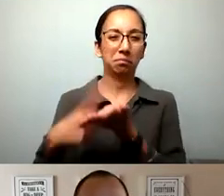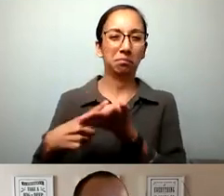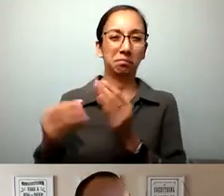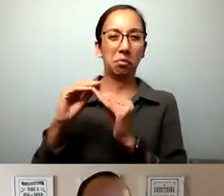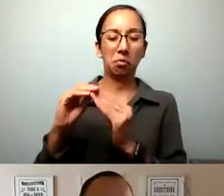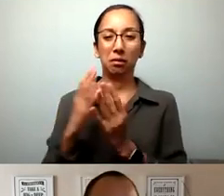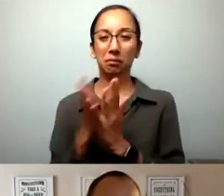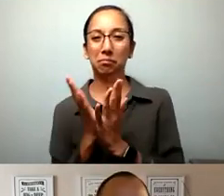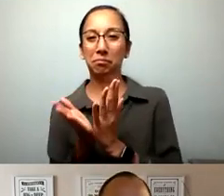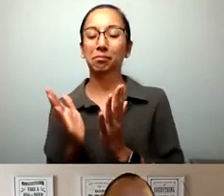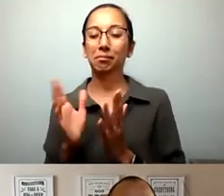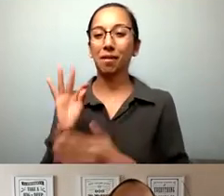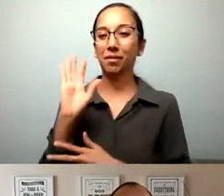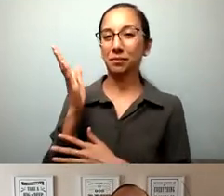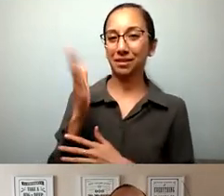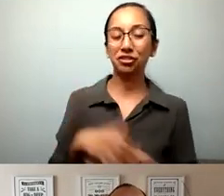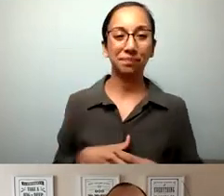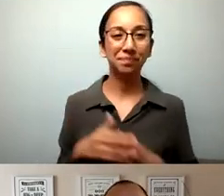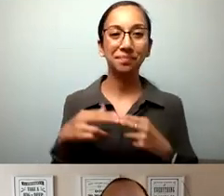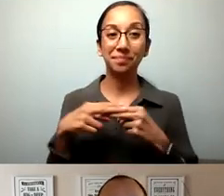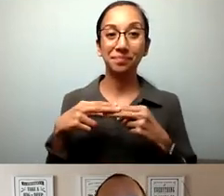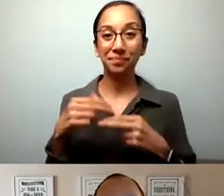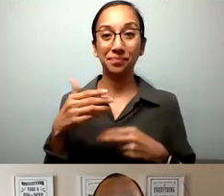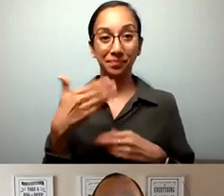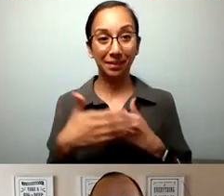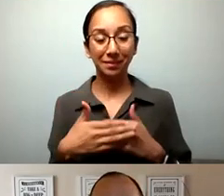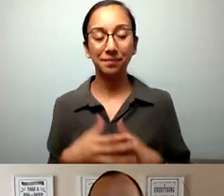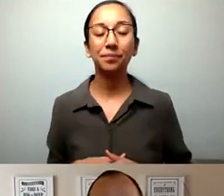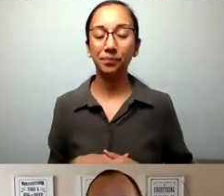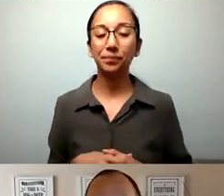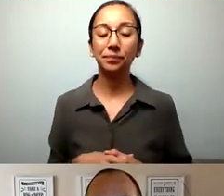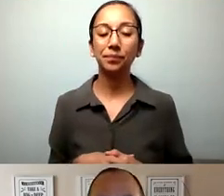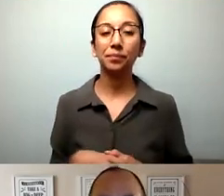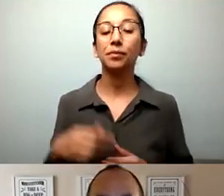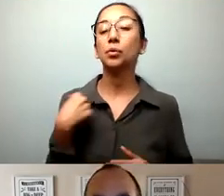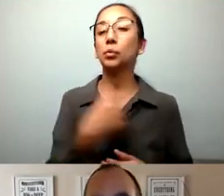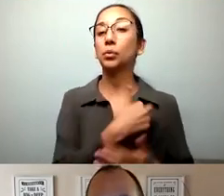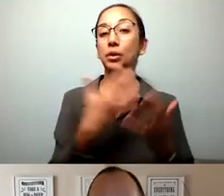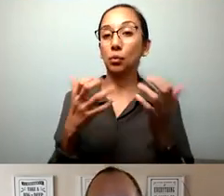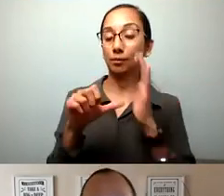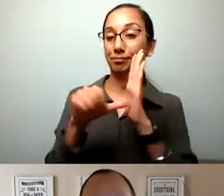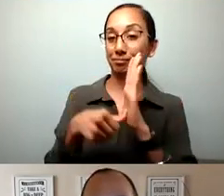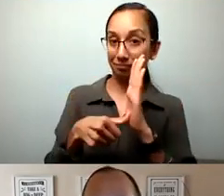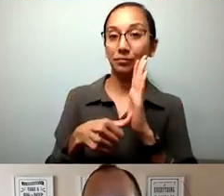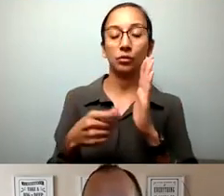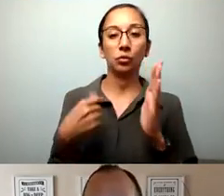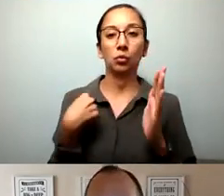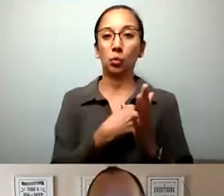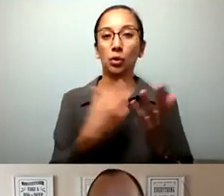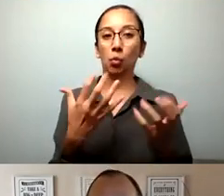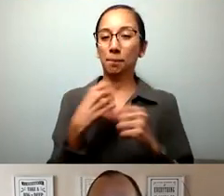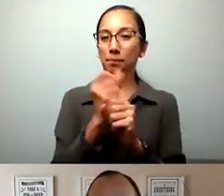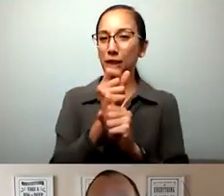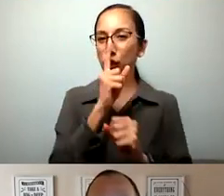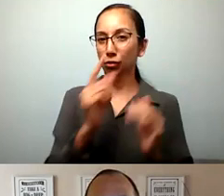this presentation. Next slide. So again, we want to be stressed to the fact that we are ensuring equity. This is